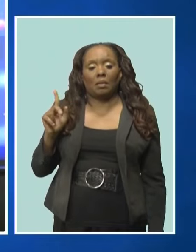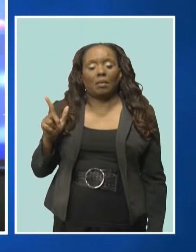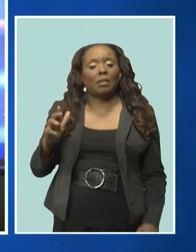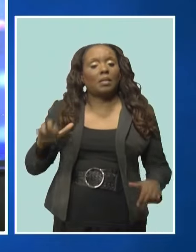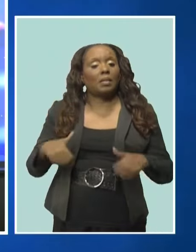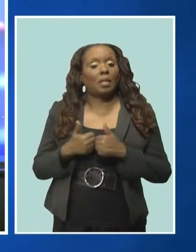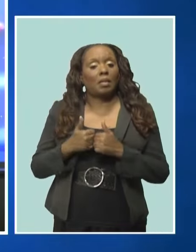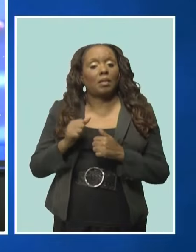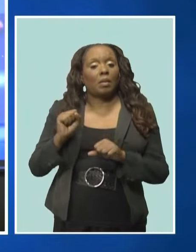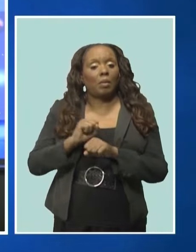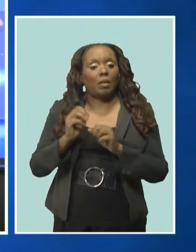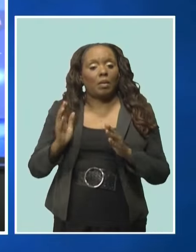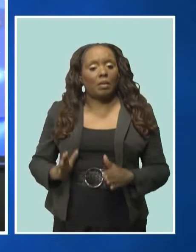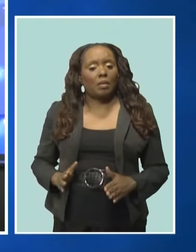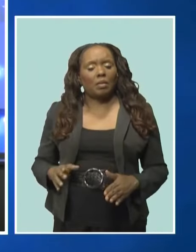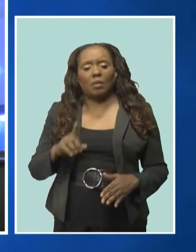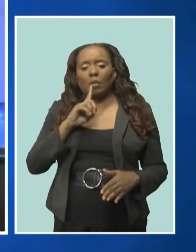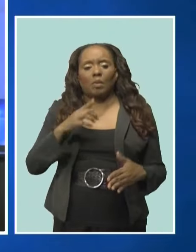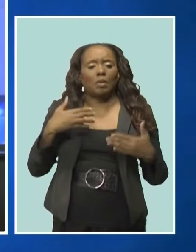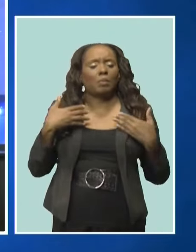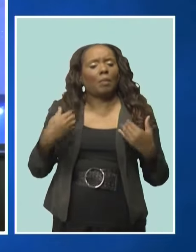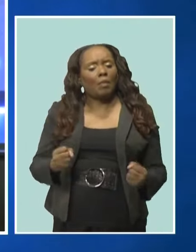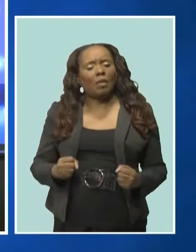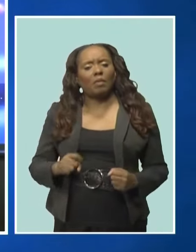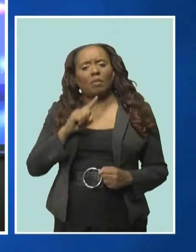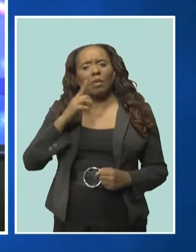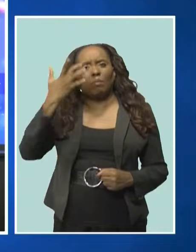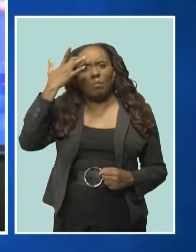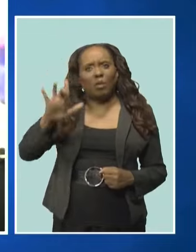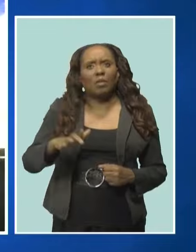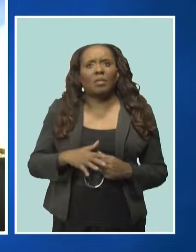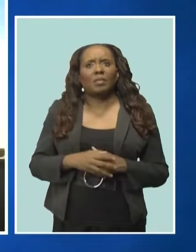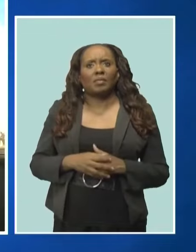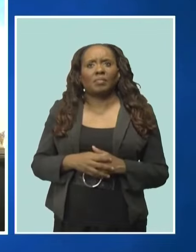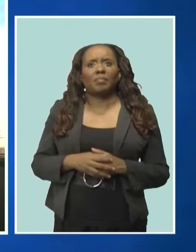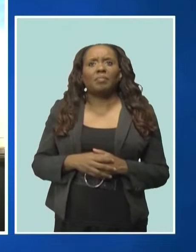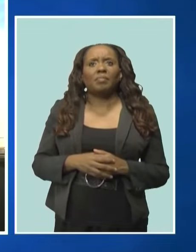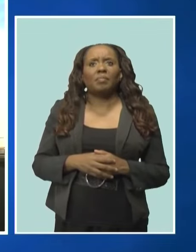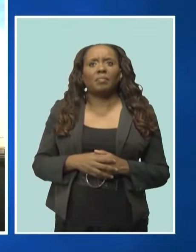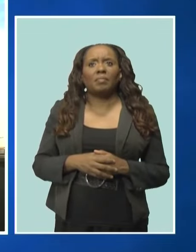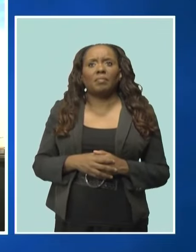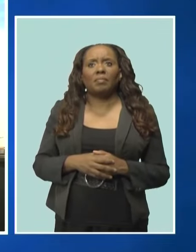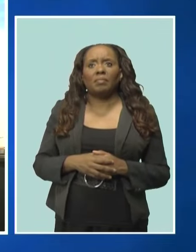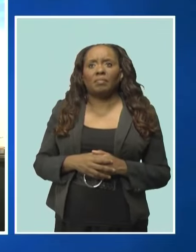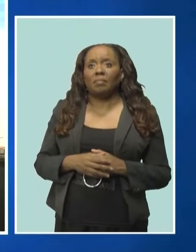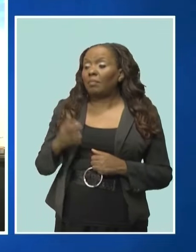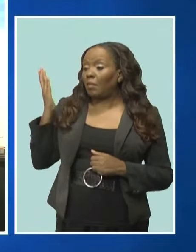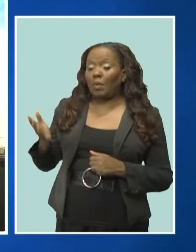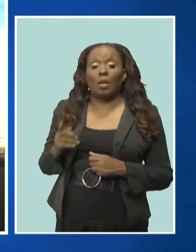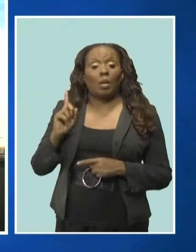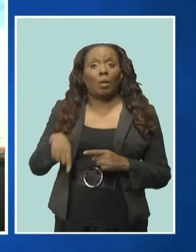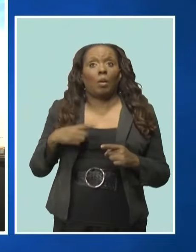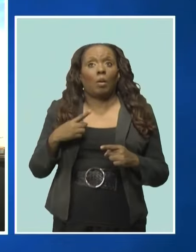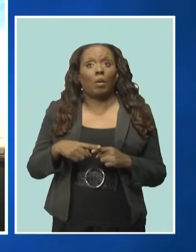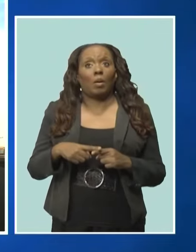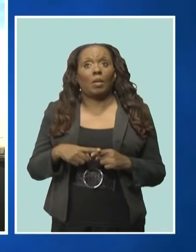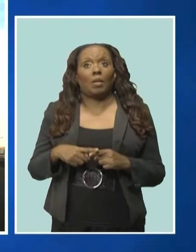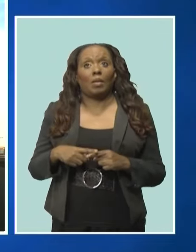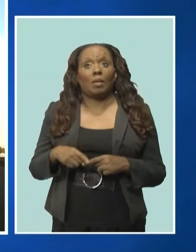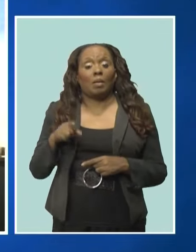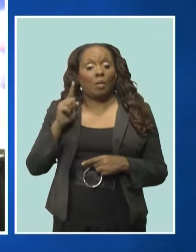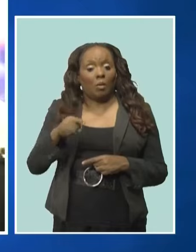the employees to be bravely brilliant. And it is that brave brilliance,